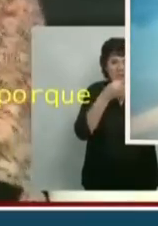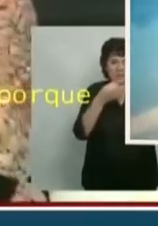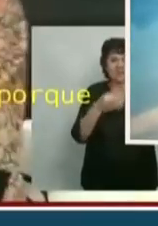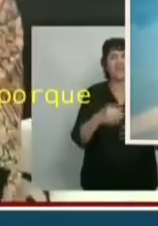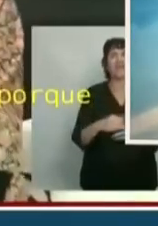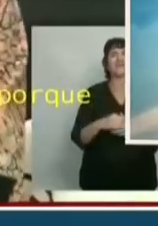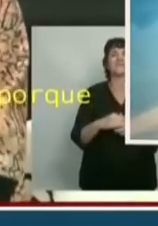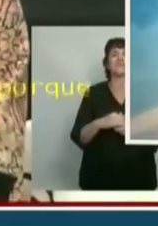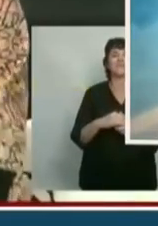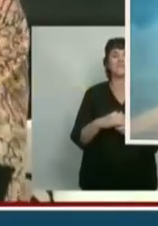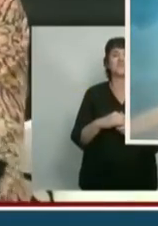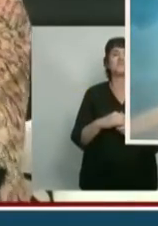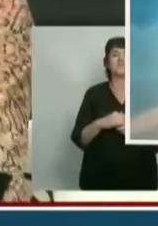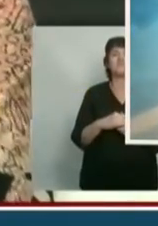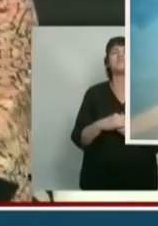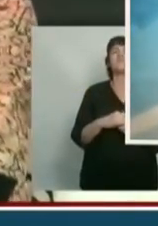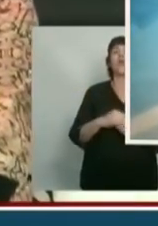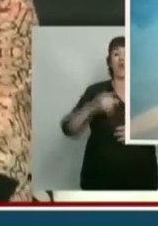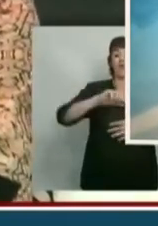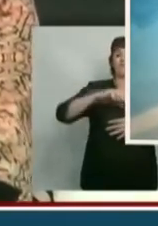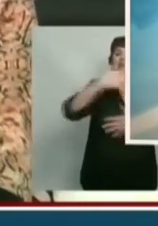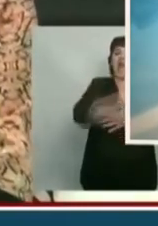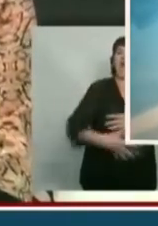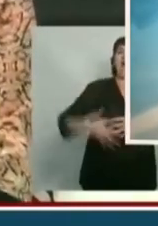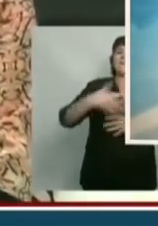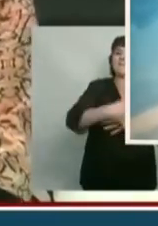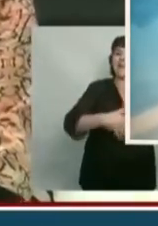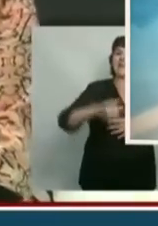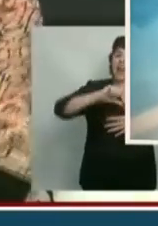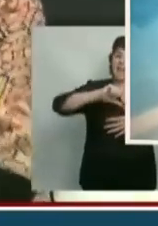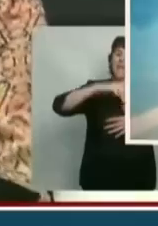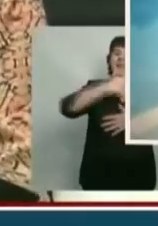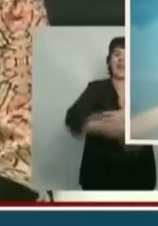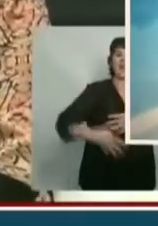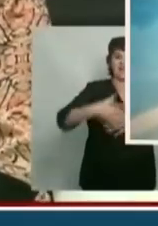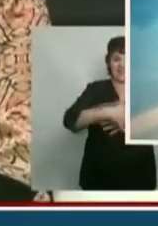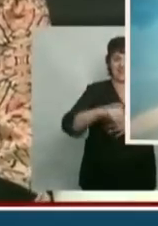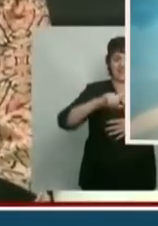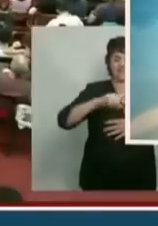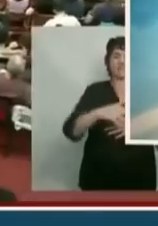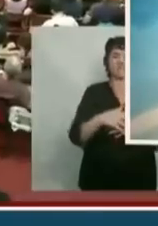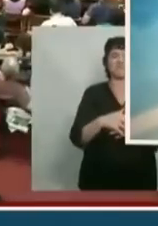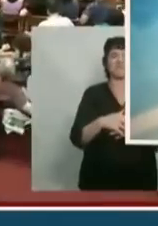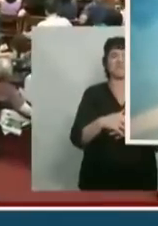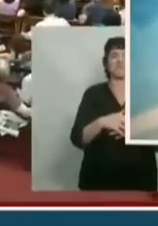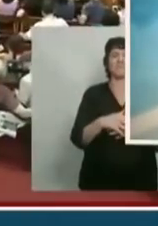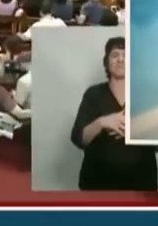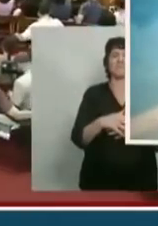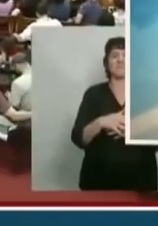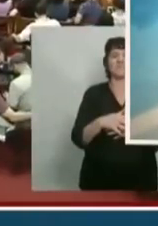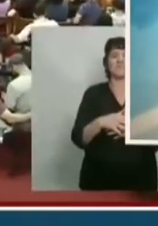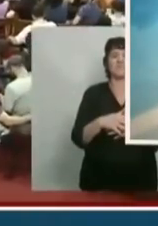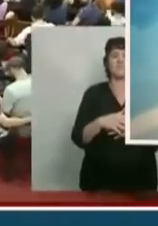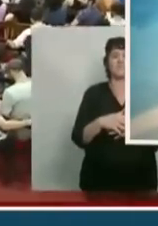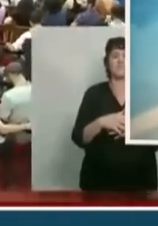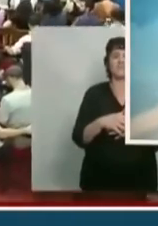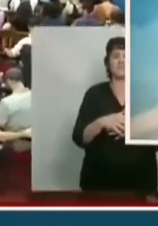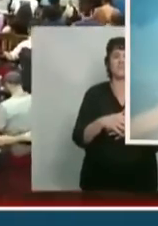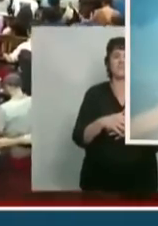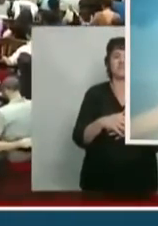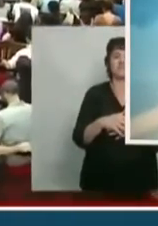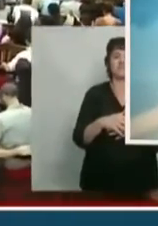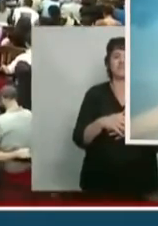reality took place there was a coup d'etat, was a different from other parts of the history where there were